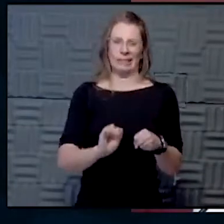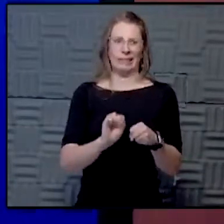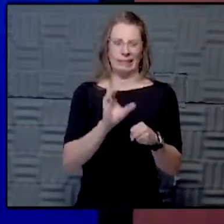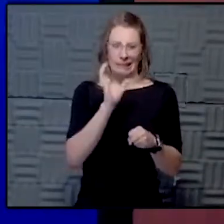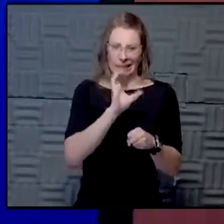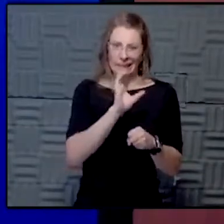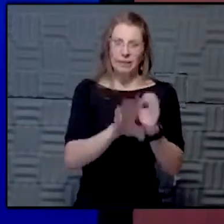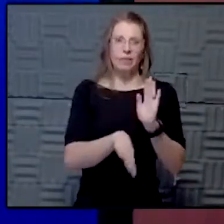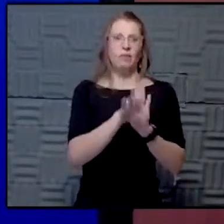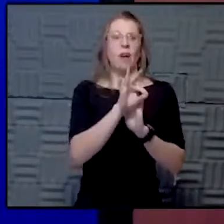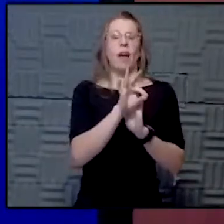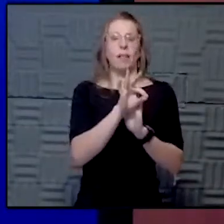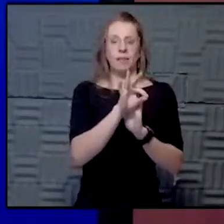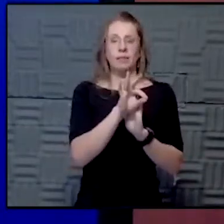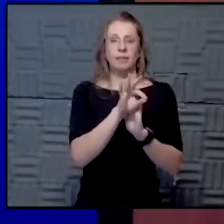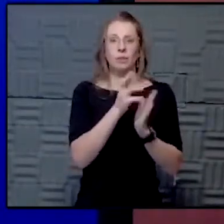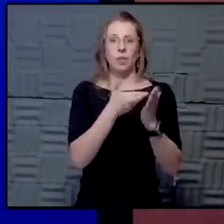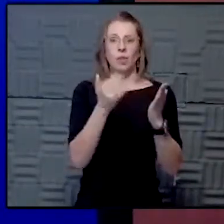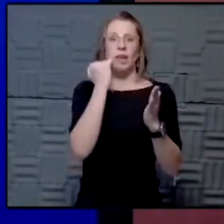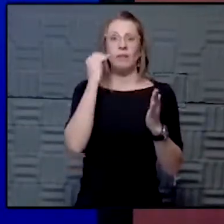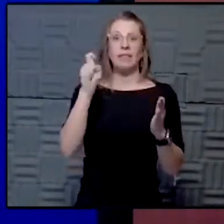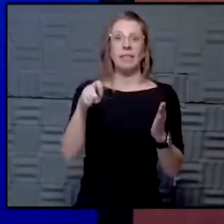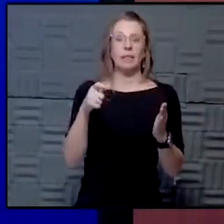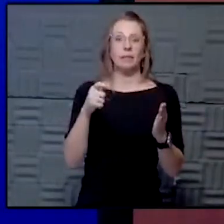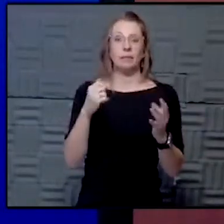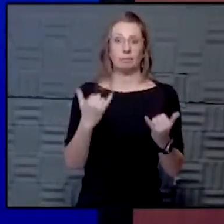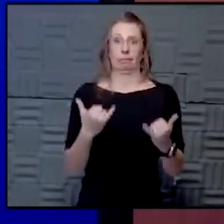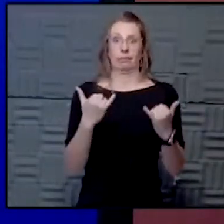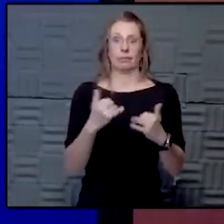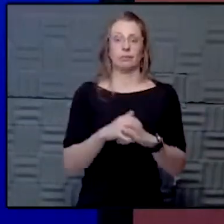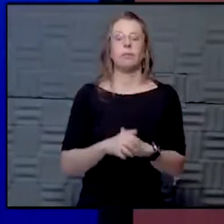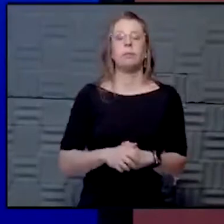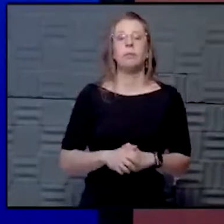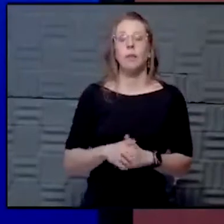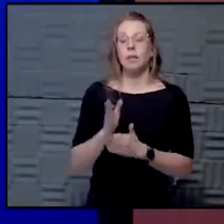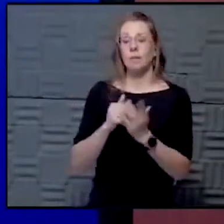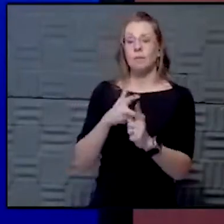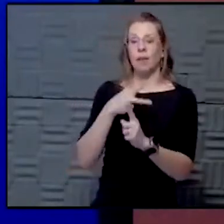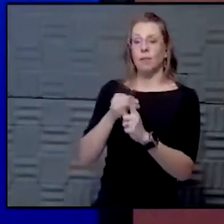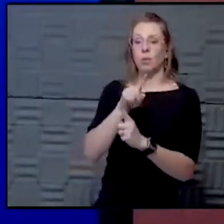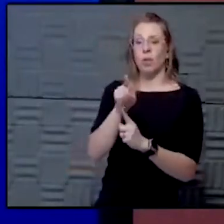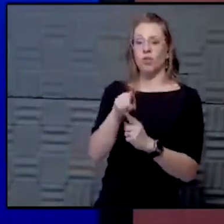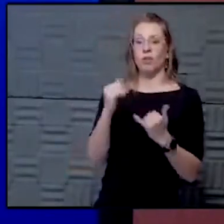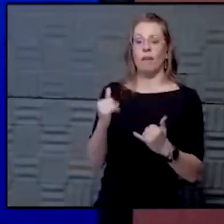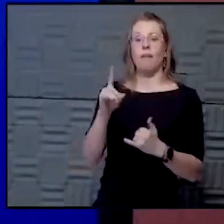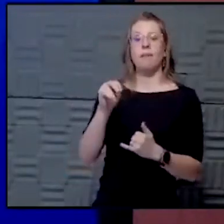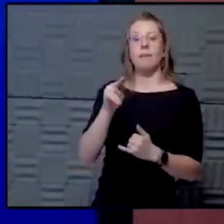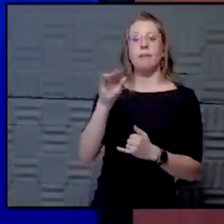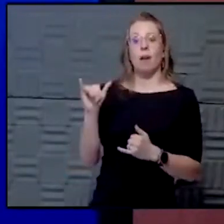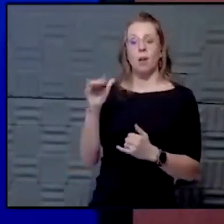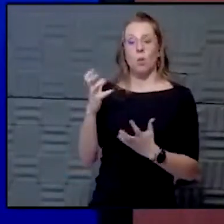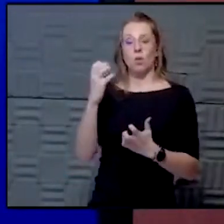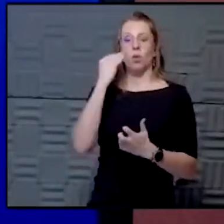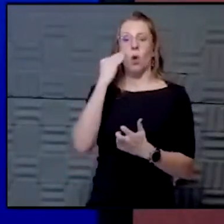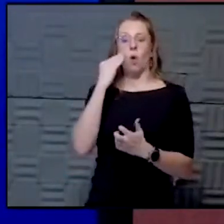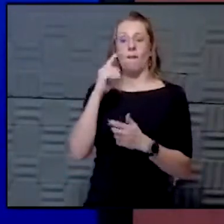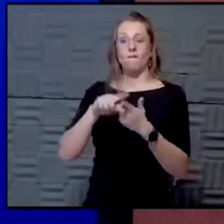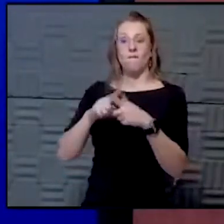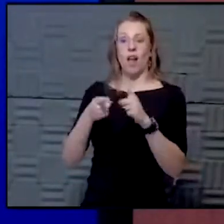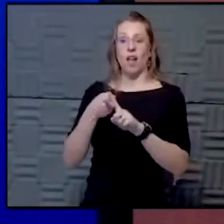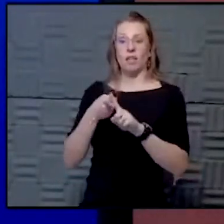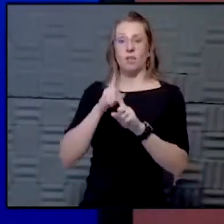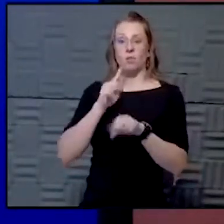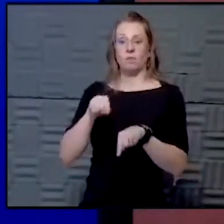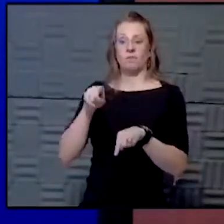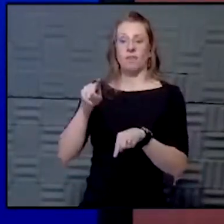where possible and when needed. Okay, we have some vaccine questions today. Right. Donnie wants to know, I have a friend who had a bad reaction to the